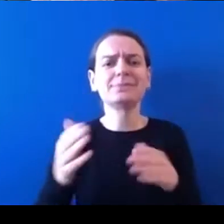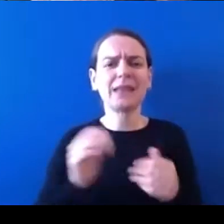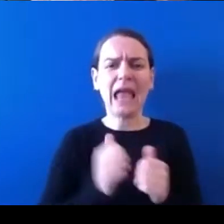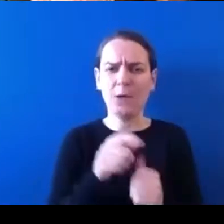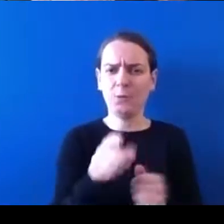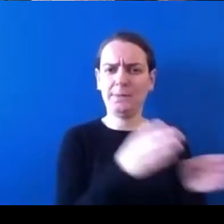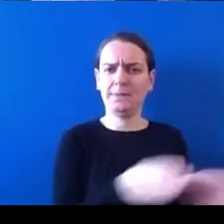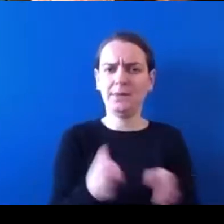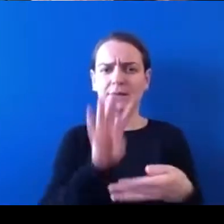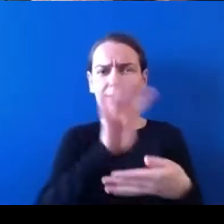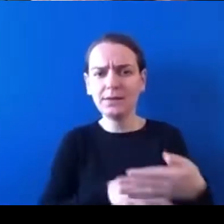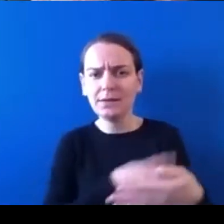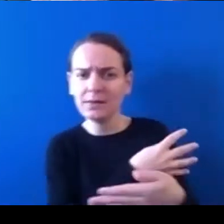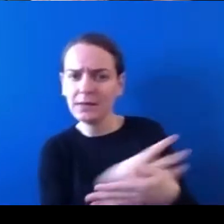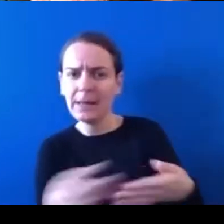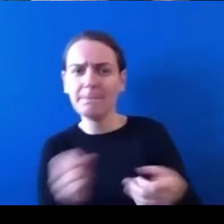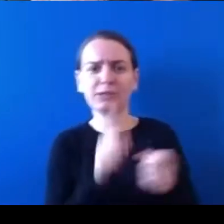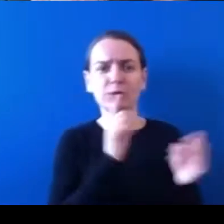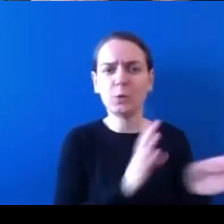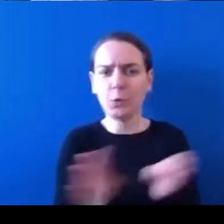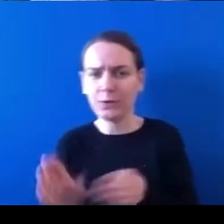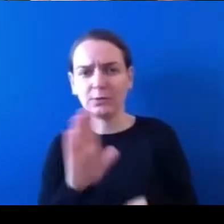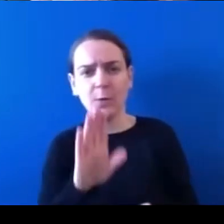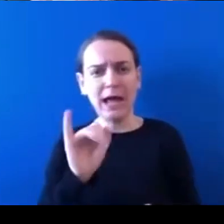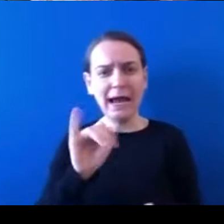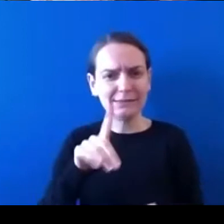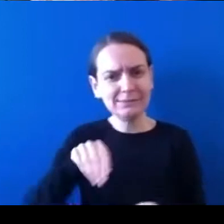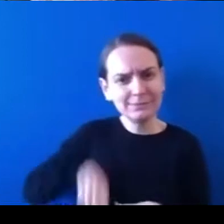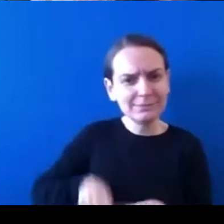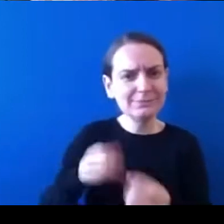of classes, and the location of those classes.